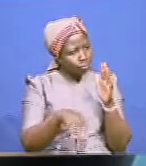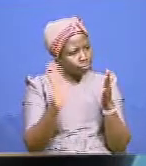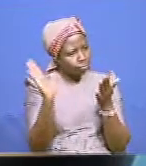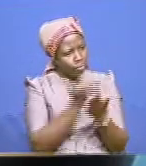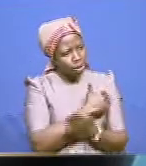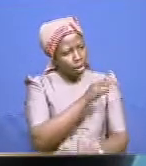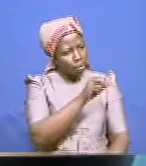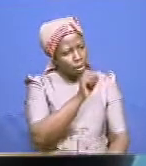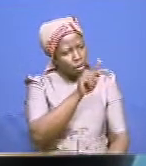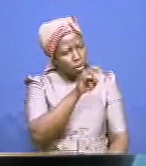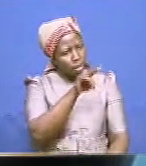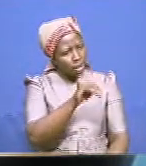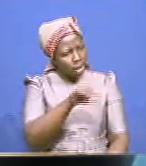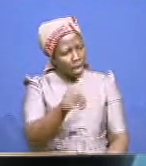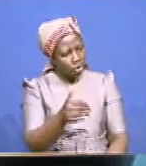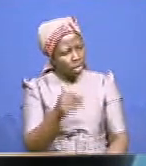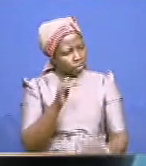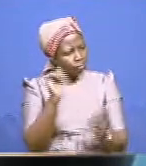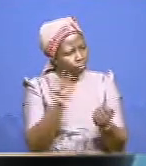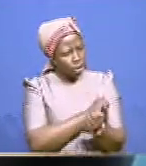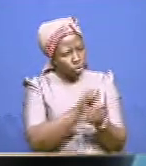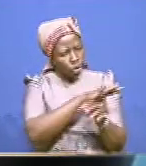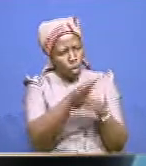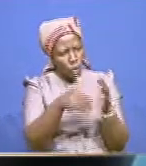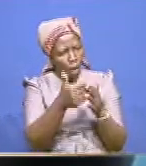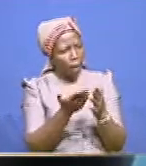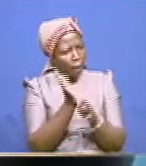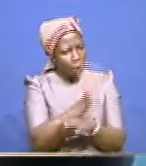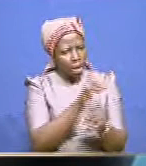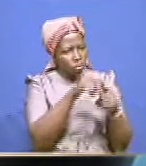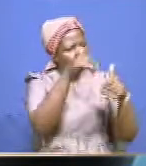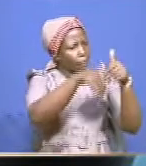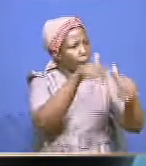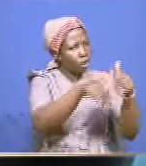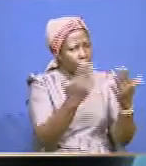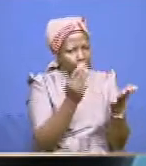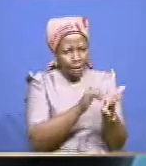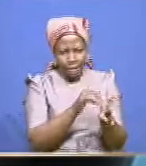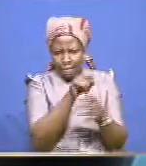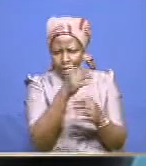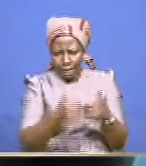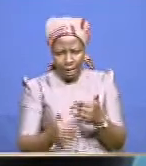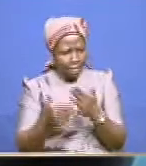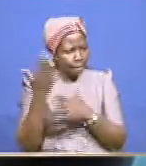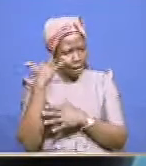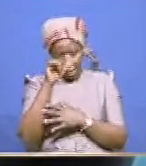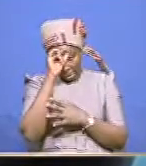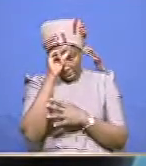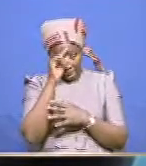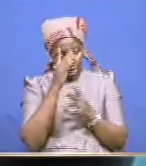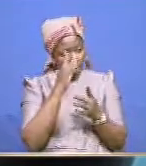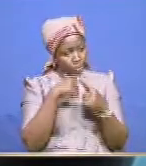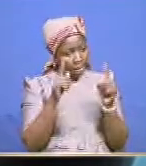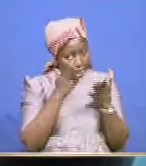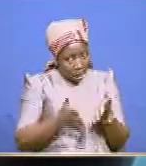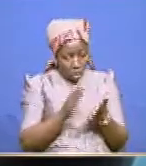go back to the ballot, but that actually ended in the last government. Now, even the Auditor General has given Makueni a